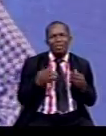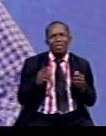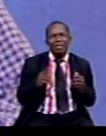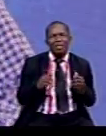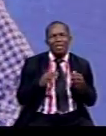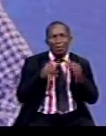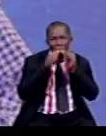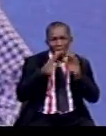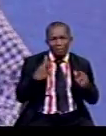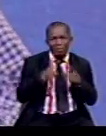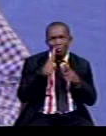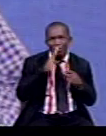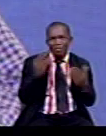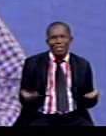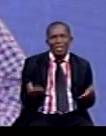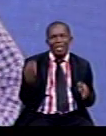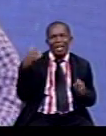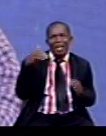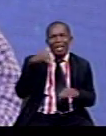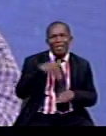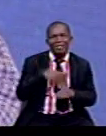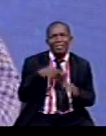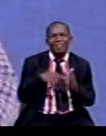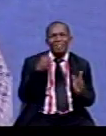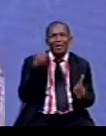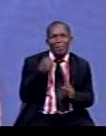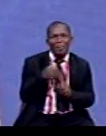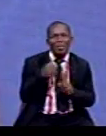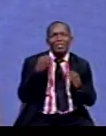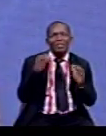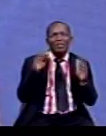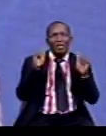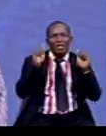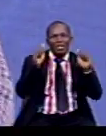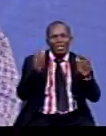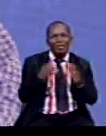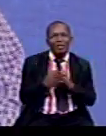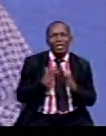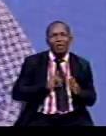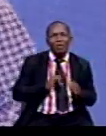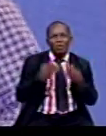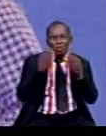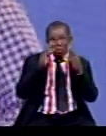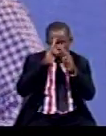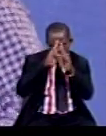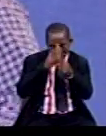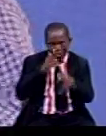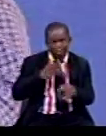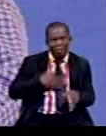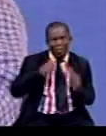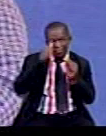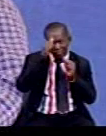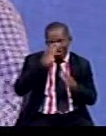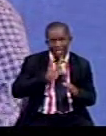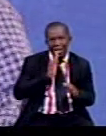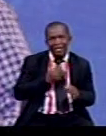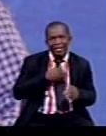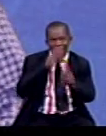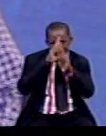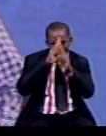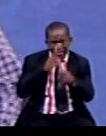to honor my father, and our mother, the convener, Pastor, Dr. and